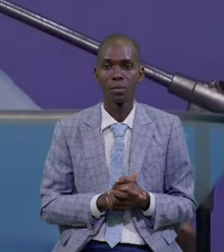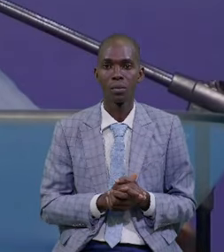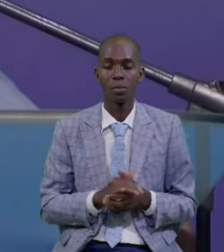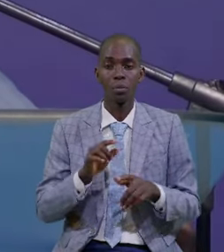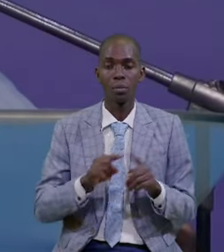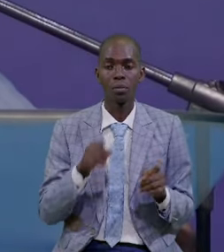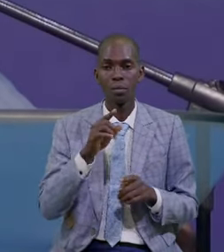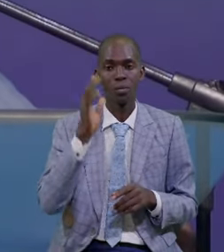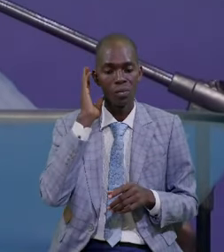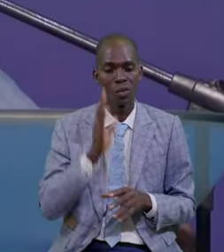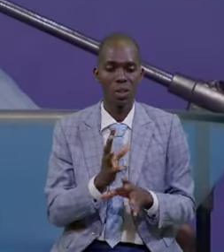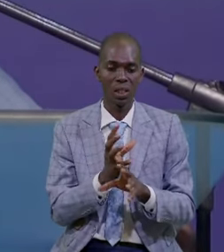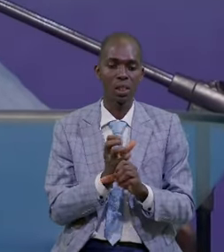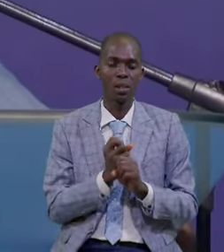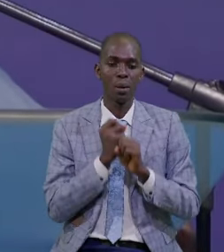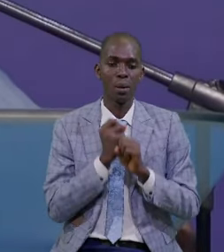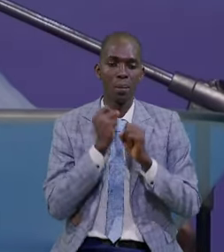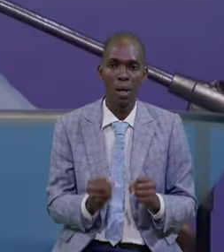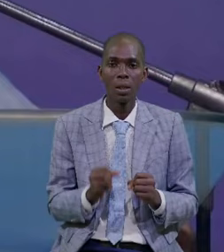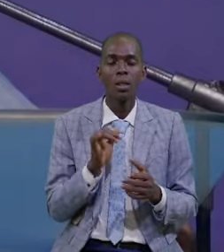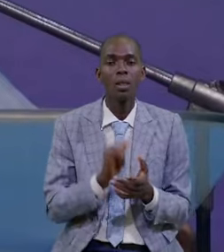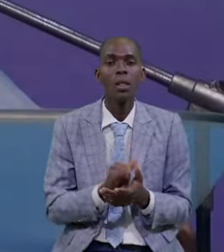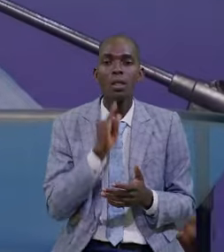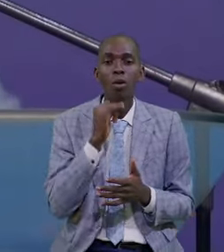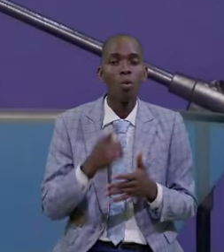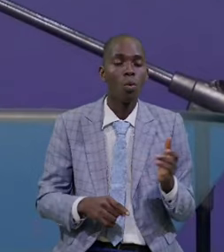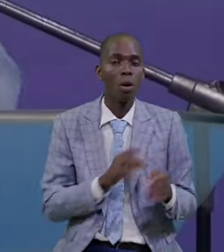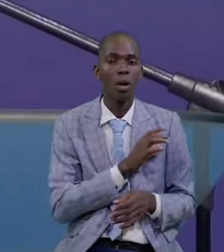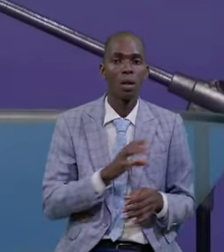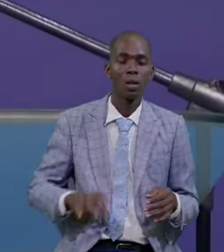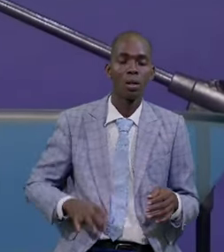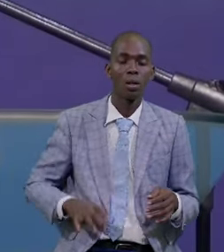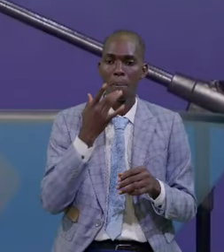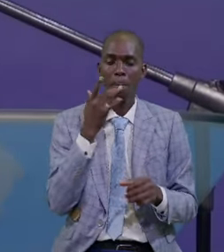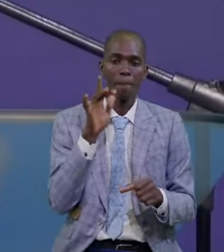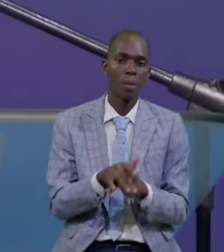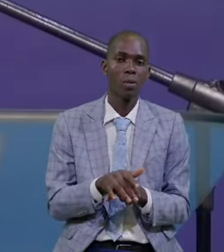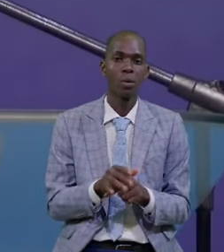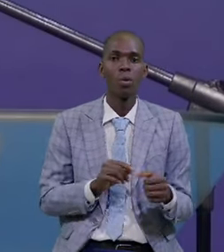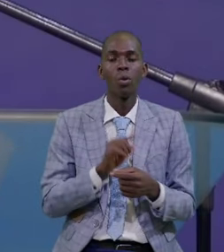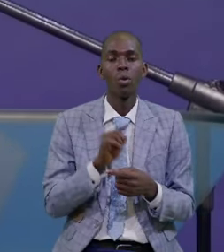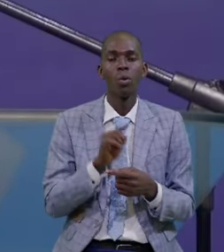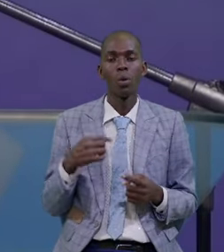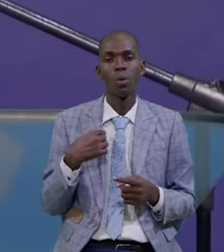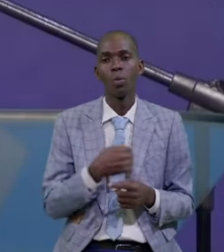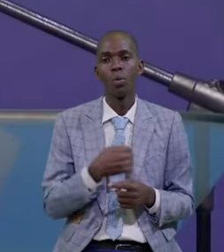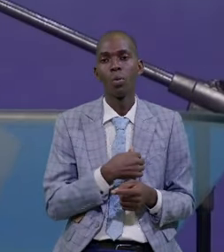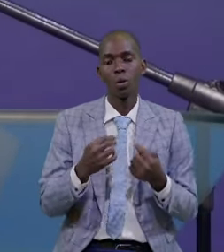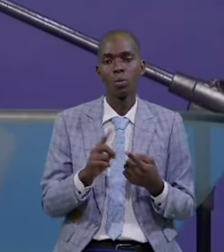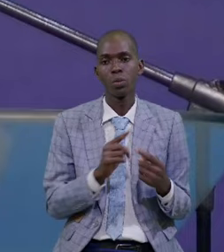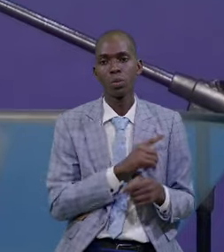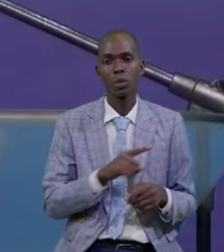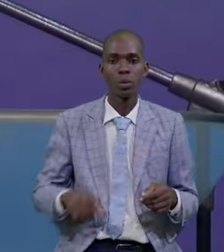receive power. That's what Christ promised when we come to the Lord. We're